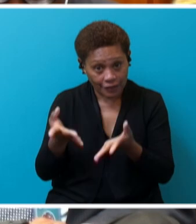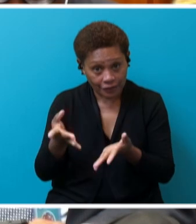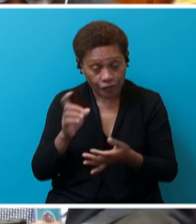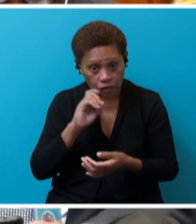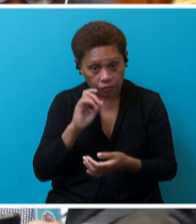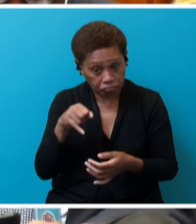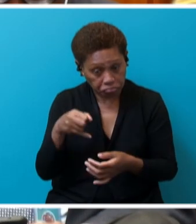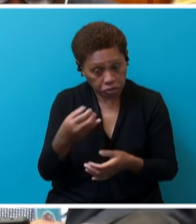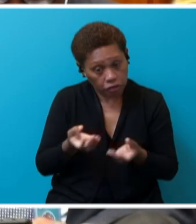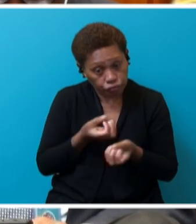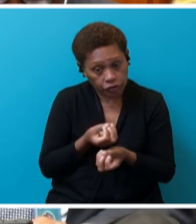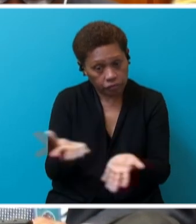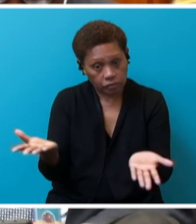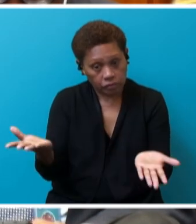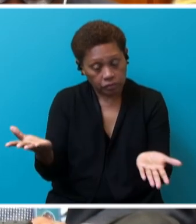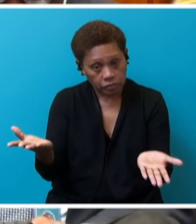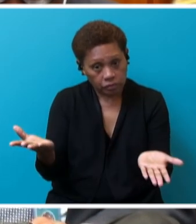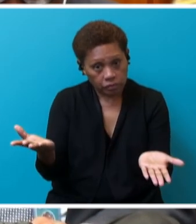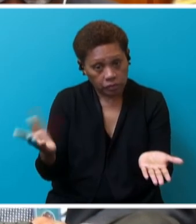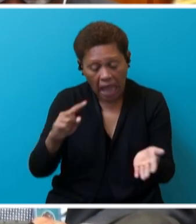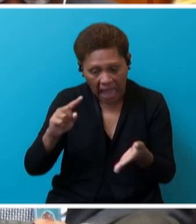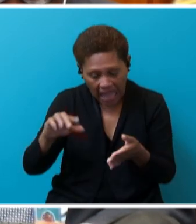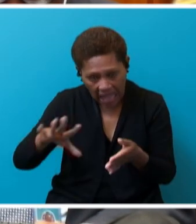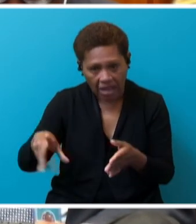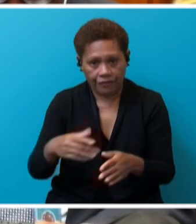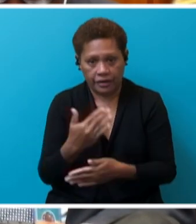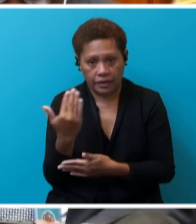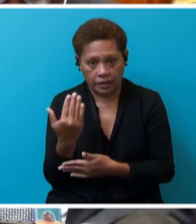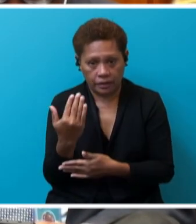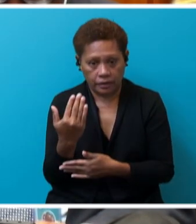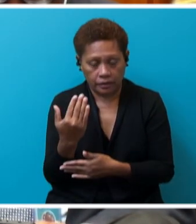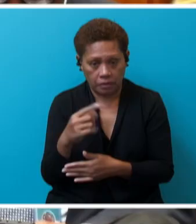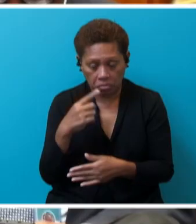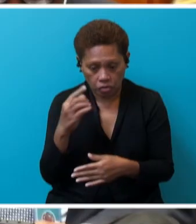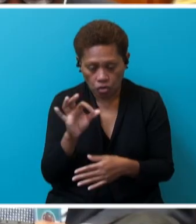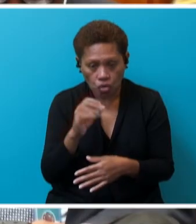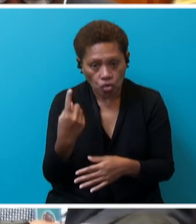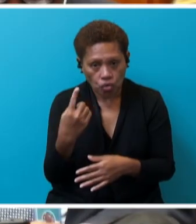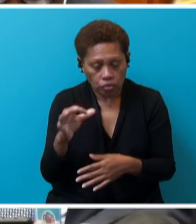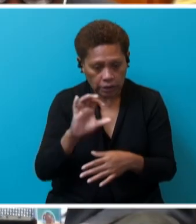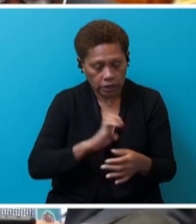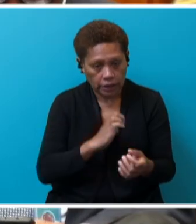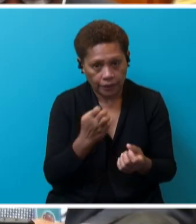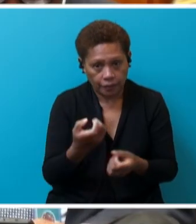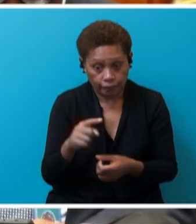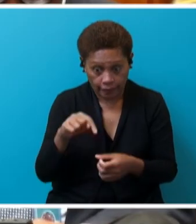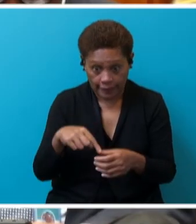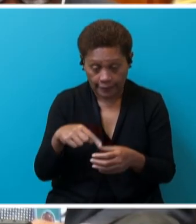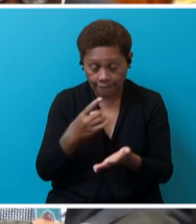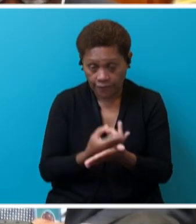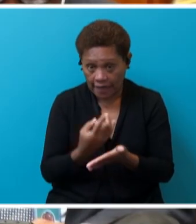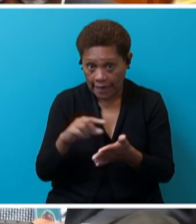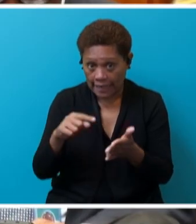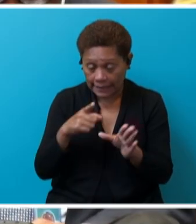about delivery of a basic need, but not about who is in power. For the financial year